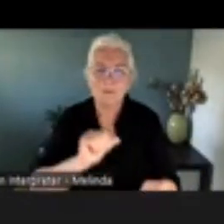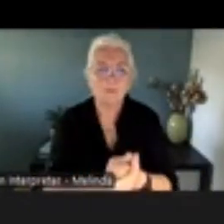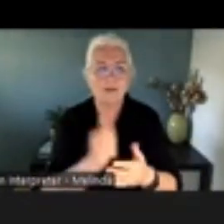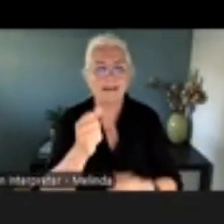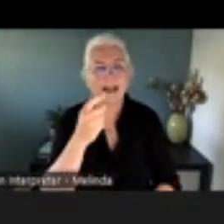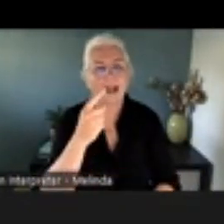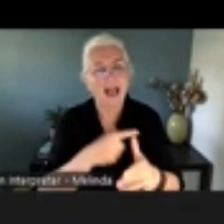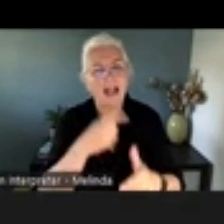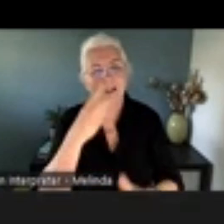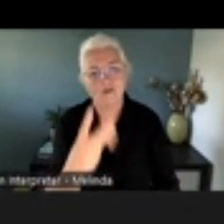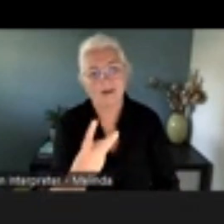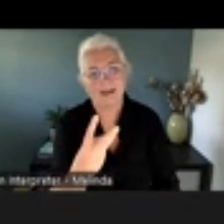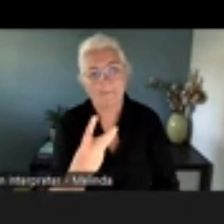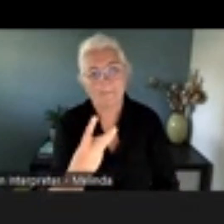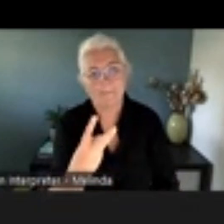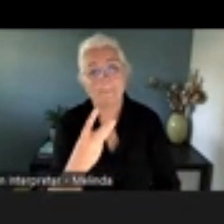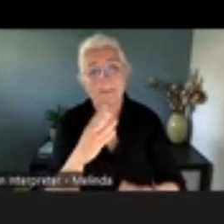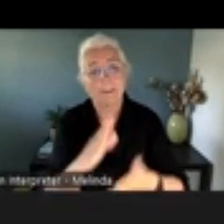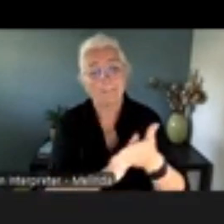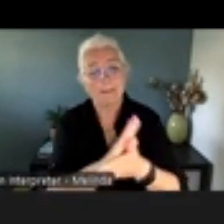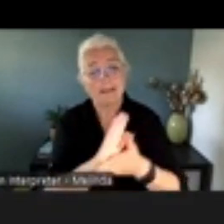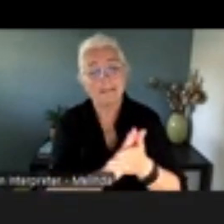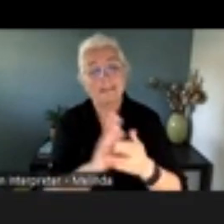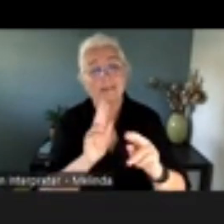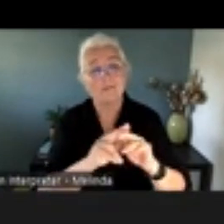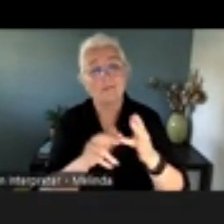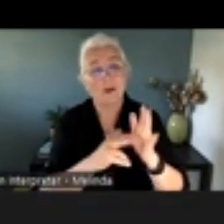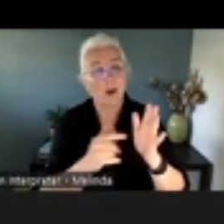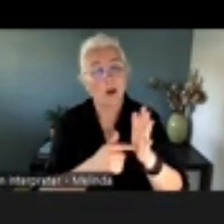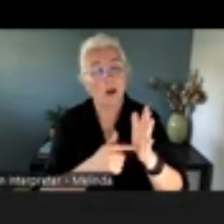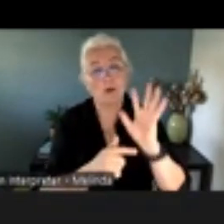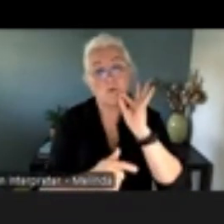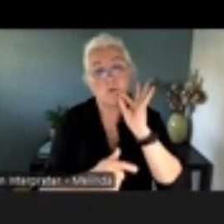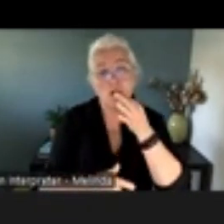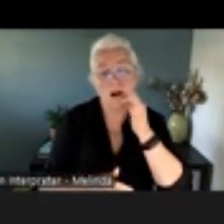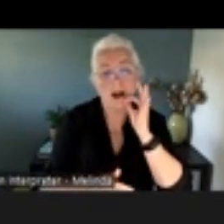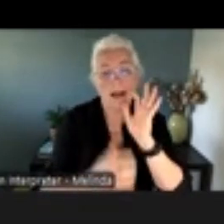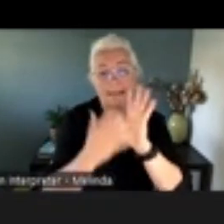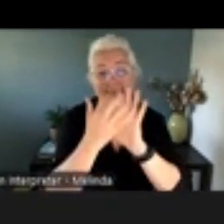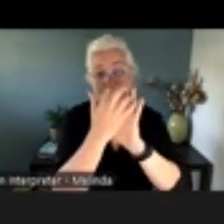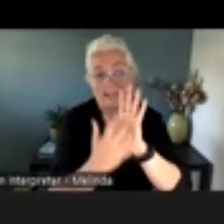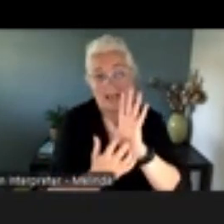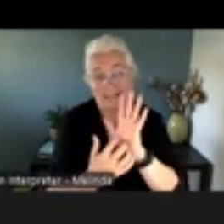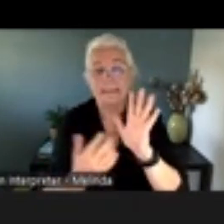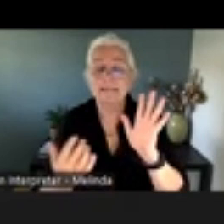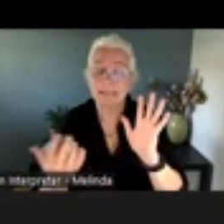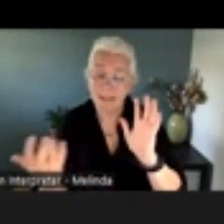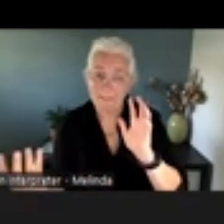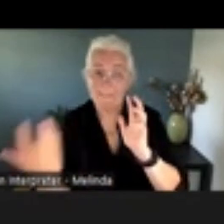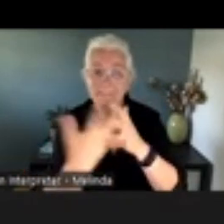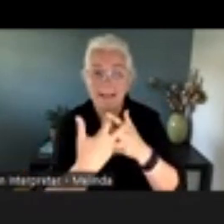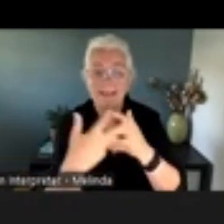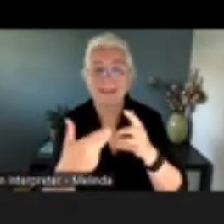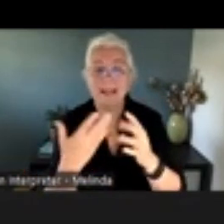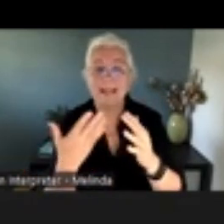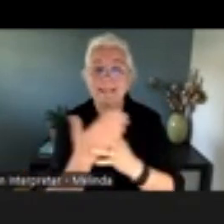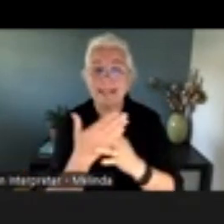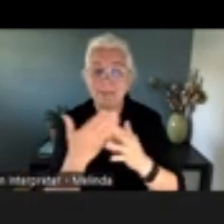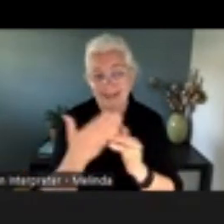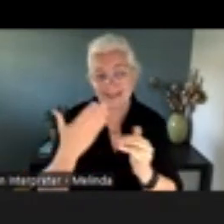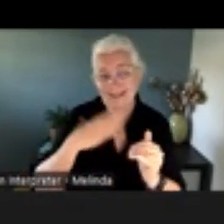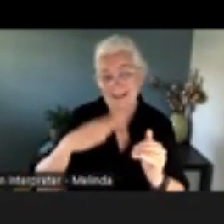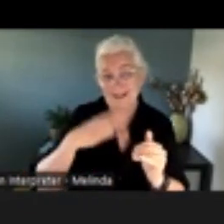A3 print setting, it means that the font, the white space, and the text spacing meets the accessibility needs and sort of